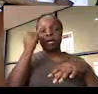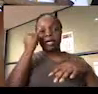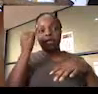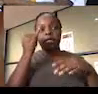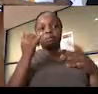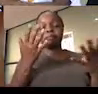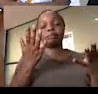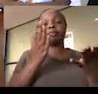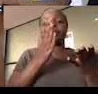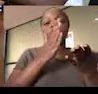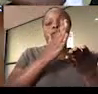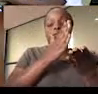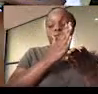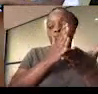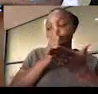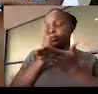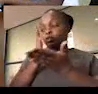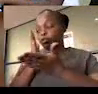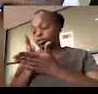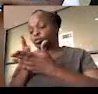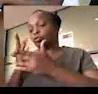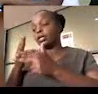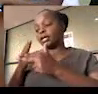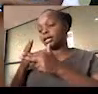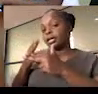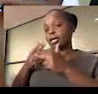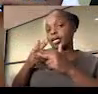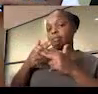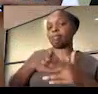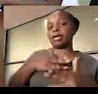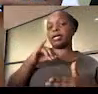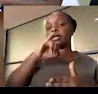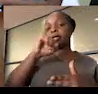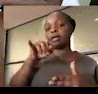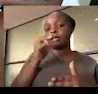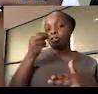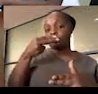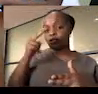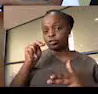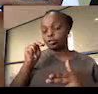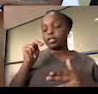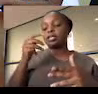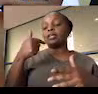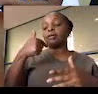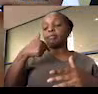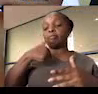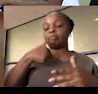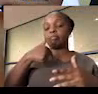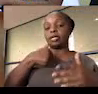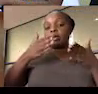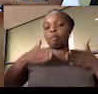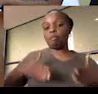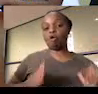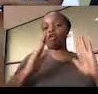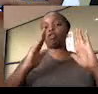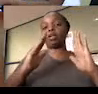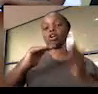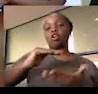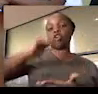basically, my name is John Onyango Otolo. I was born and raised